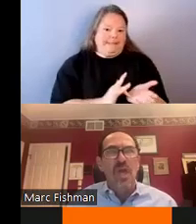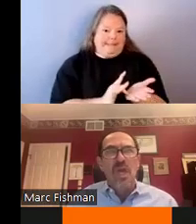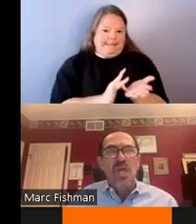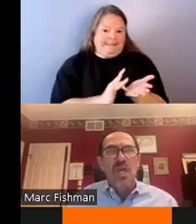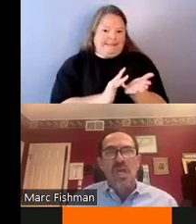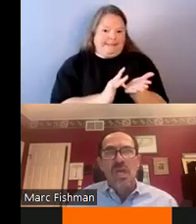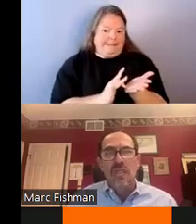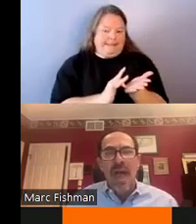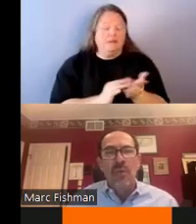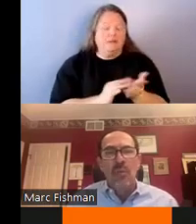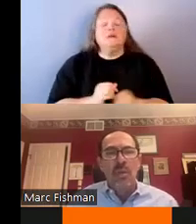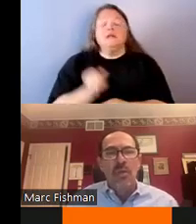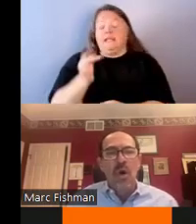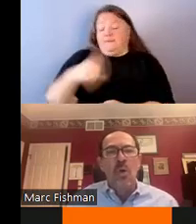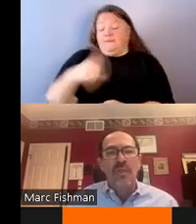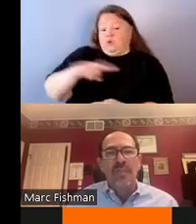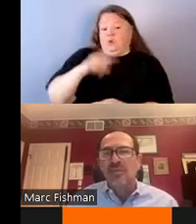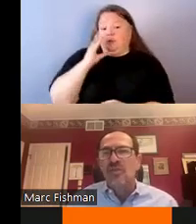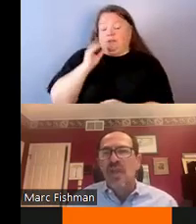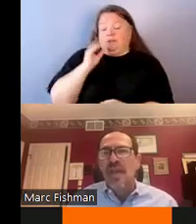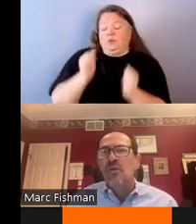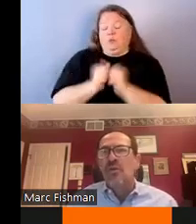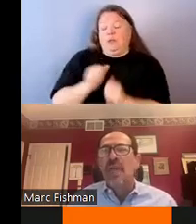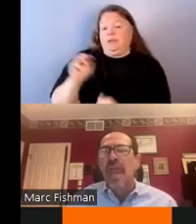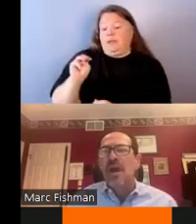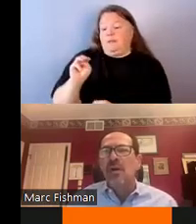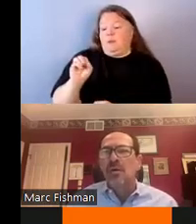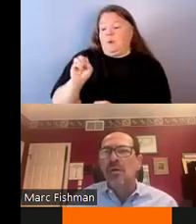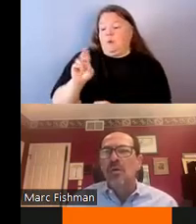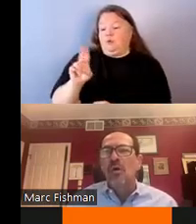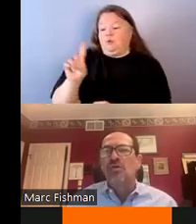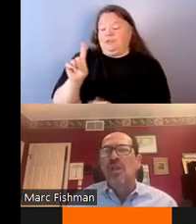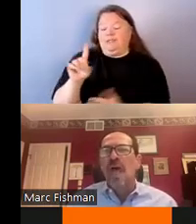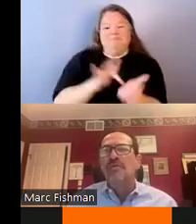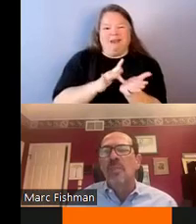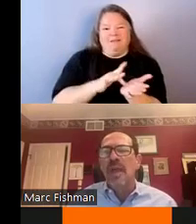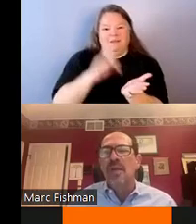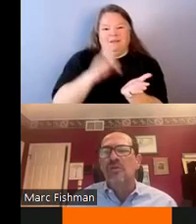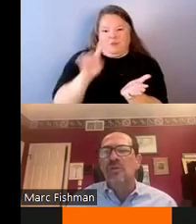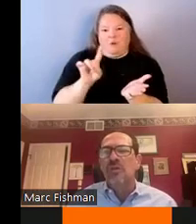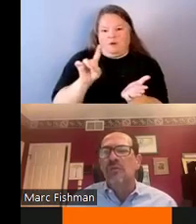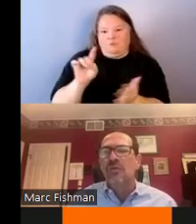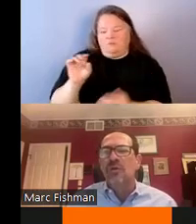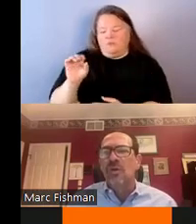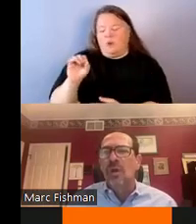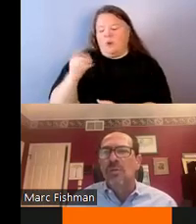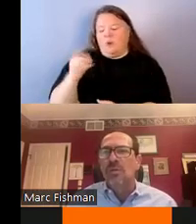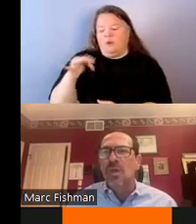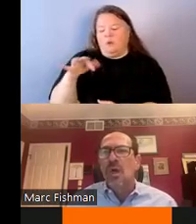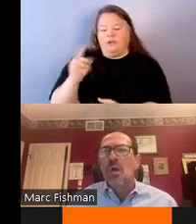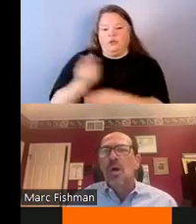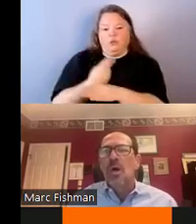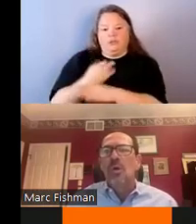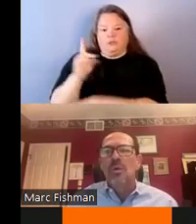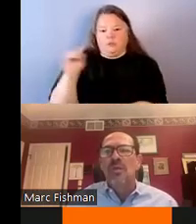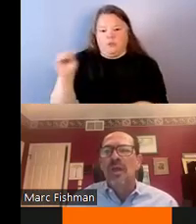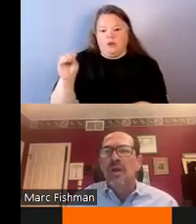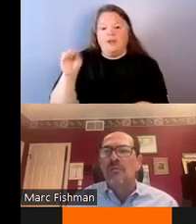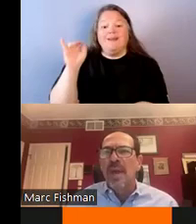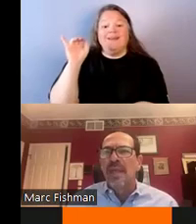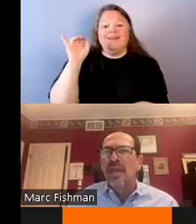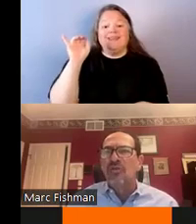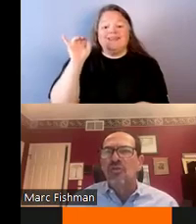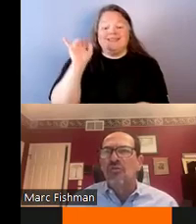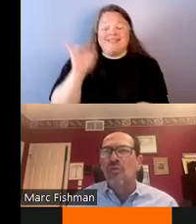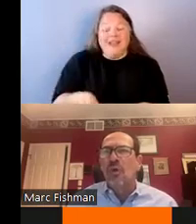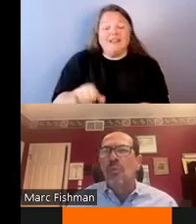experienced in that will know that that's standard of care across the lifespan, certainly for adults. We think